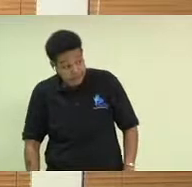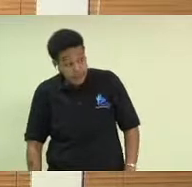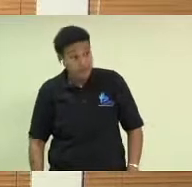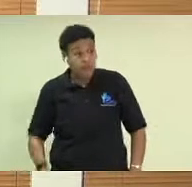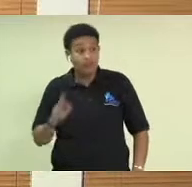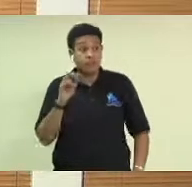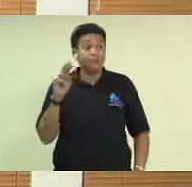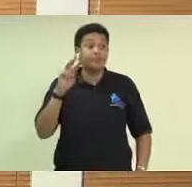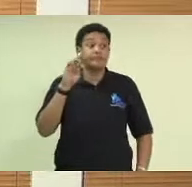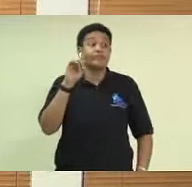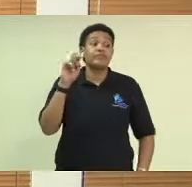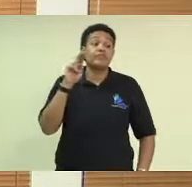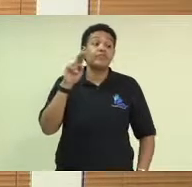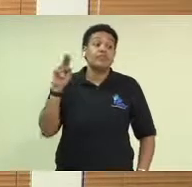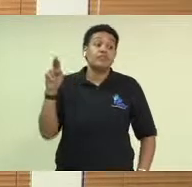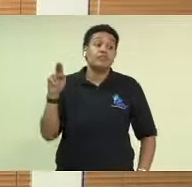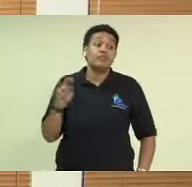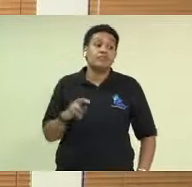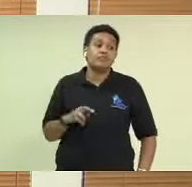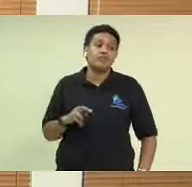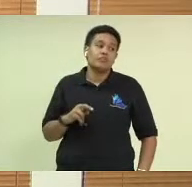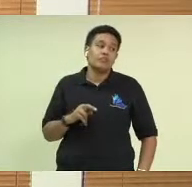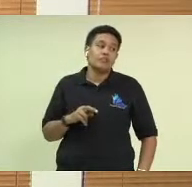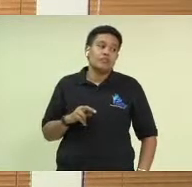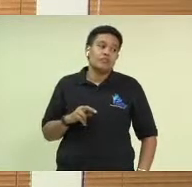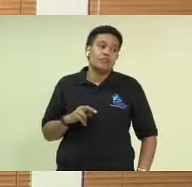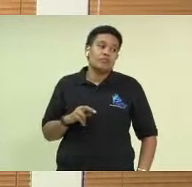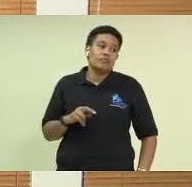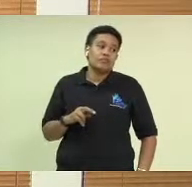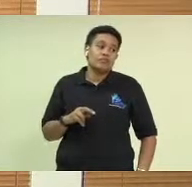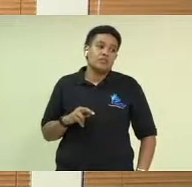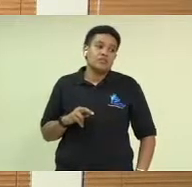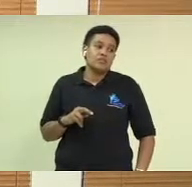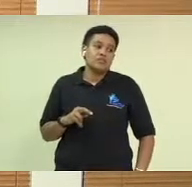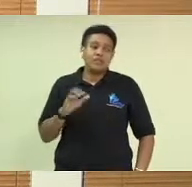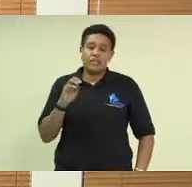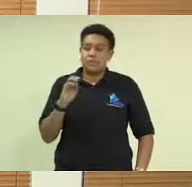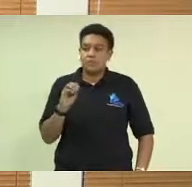Dr. Webster, you want to respond, or Dr. or CMO?